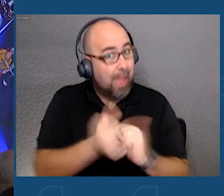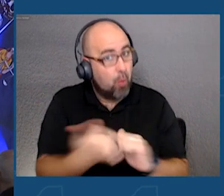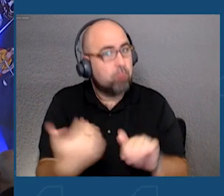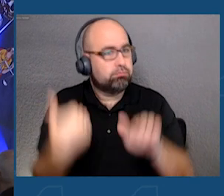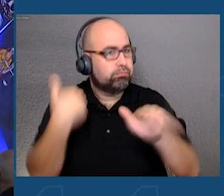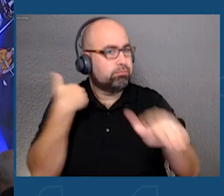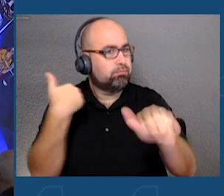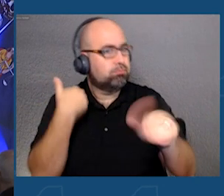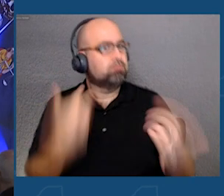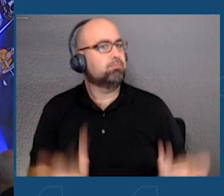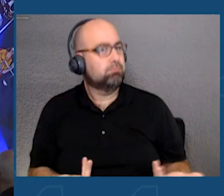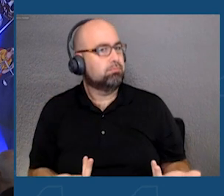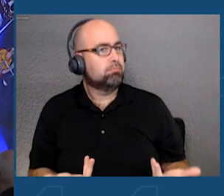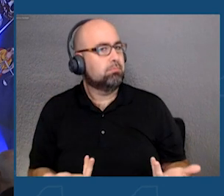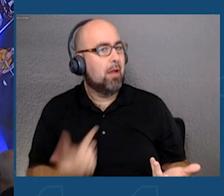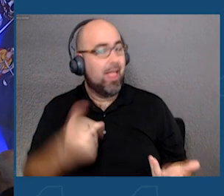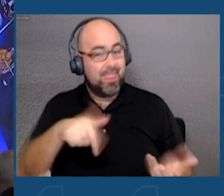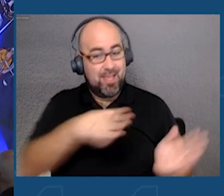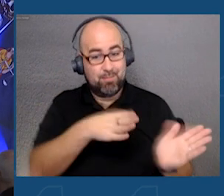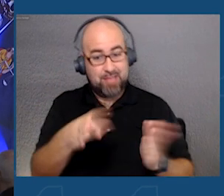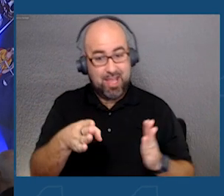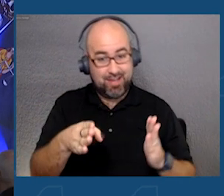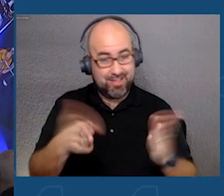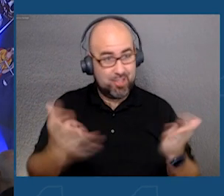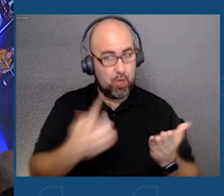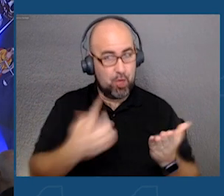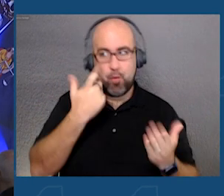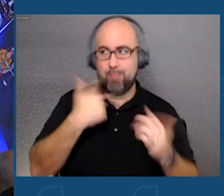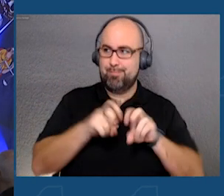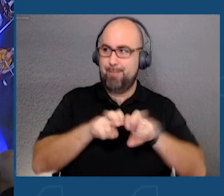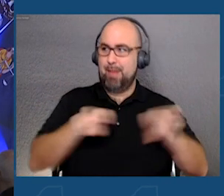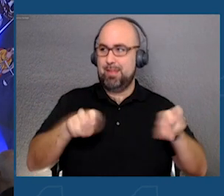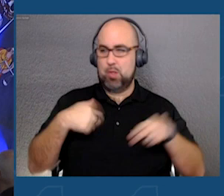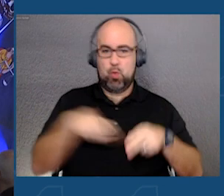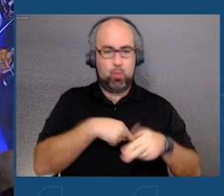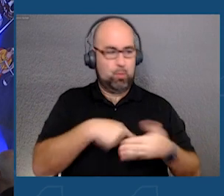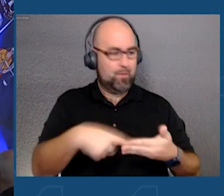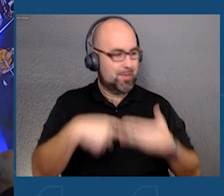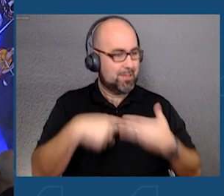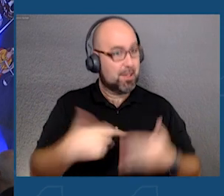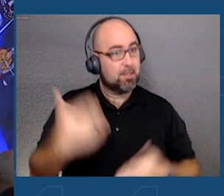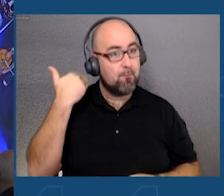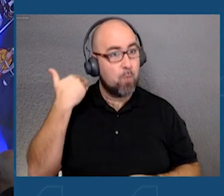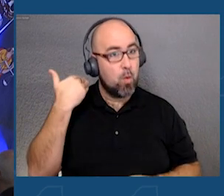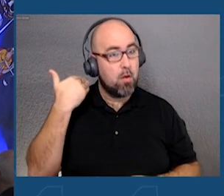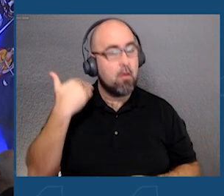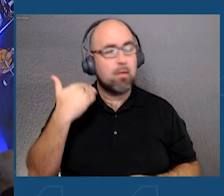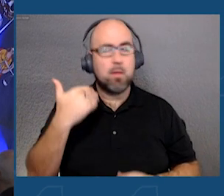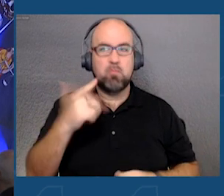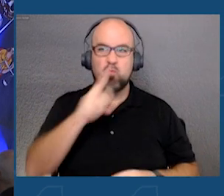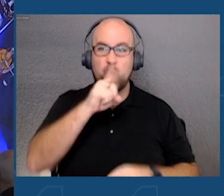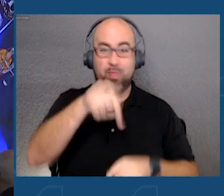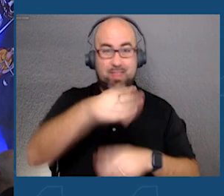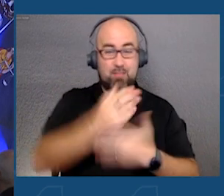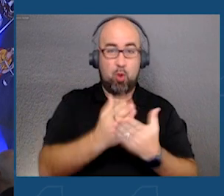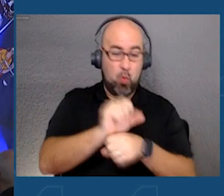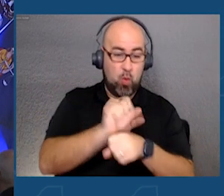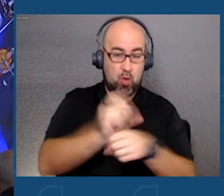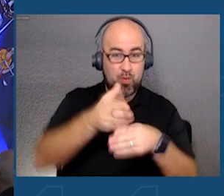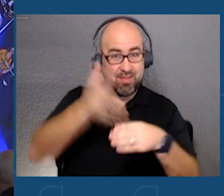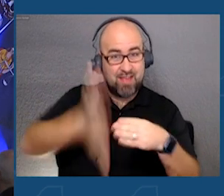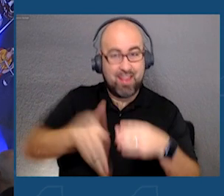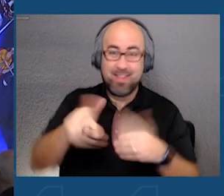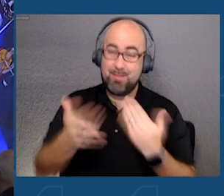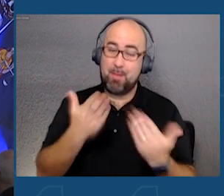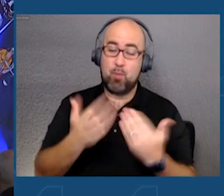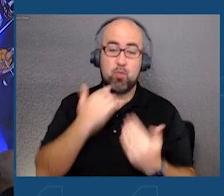I will speak for the panelists because I know we've all spoke together that although this part of the work was done, this is probably the easiest part of the work.